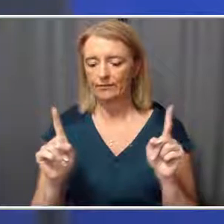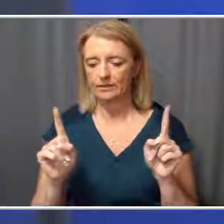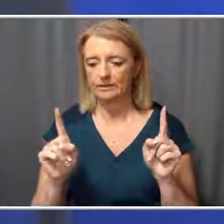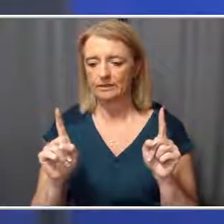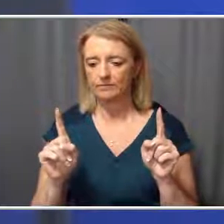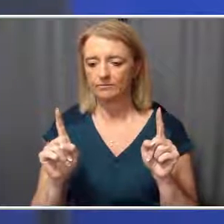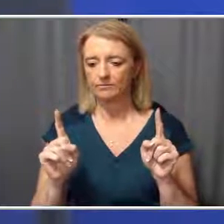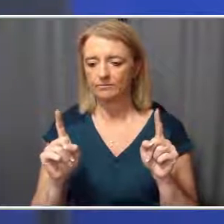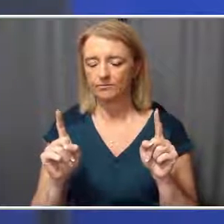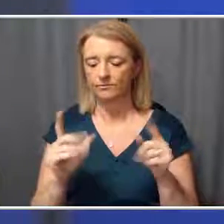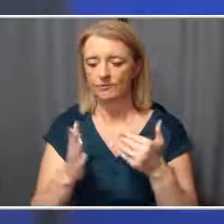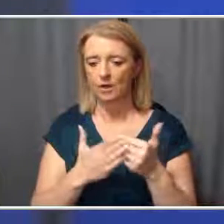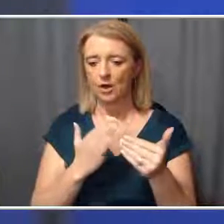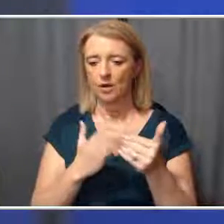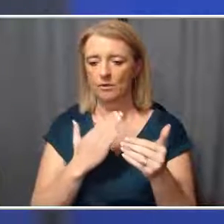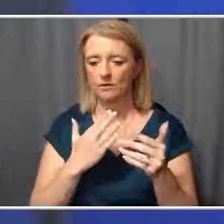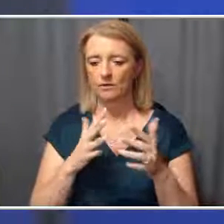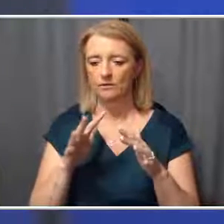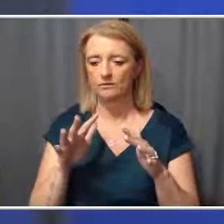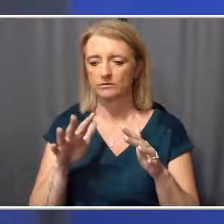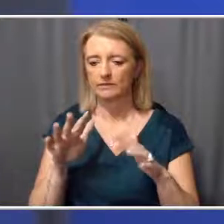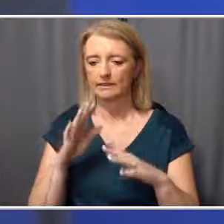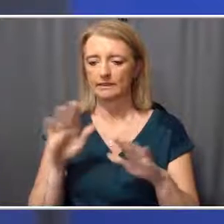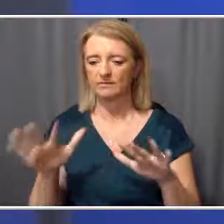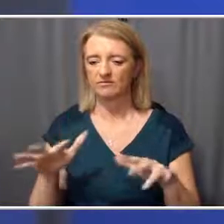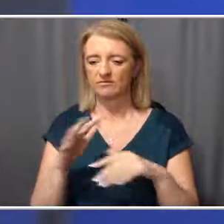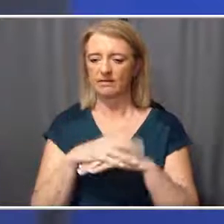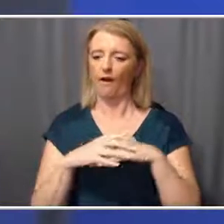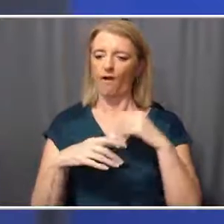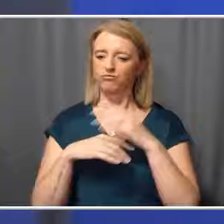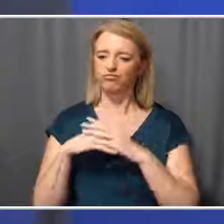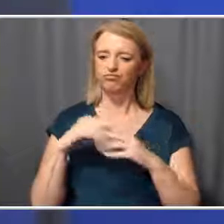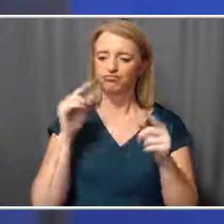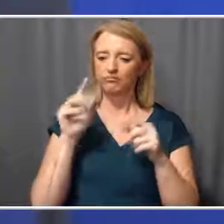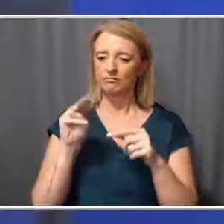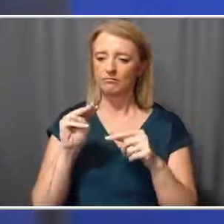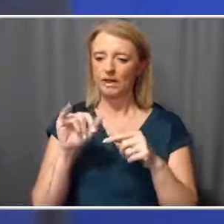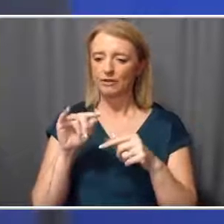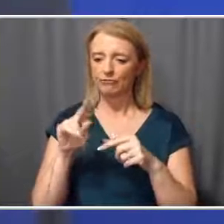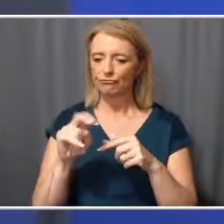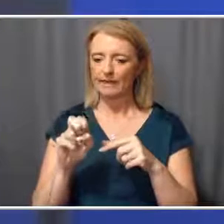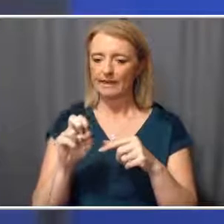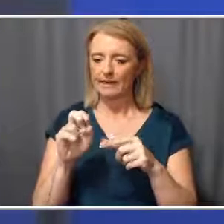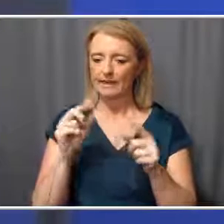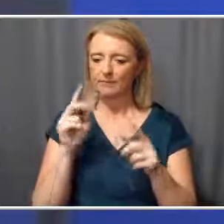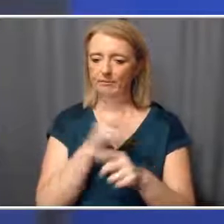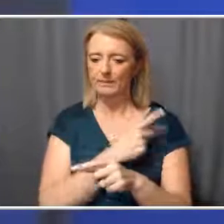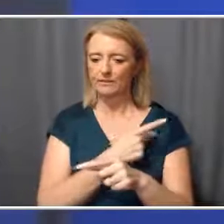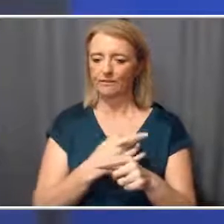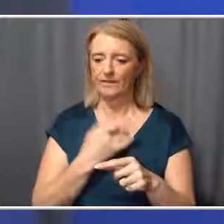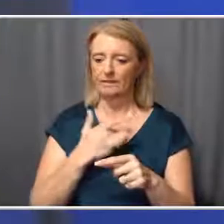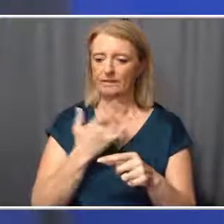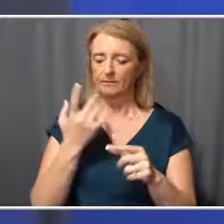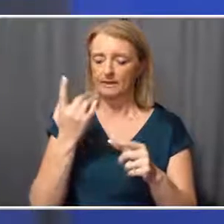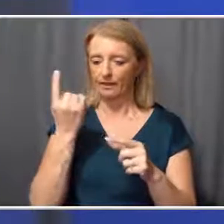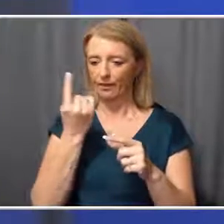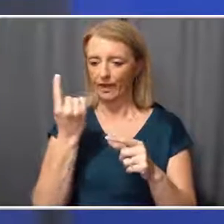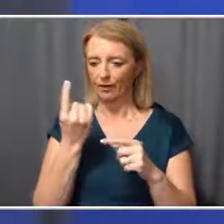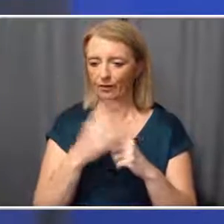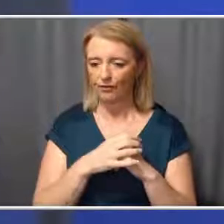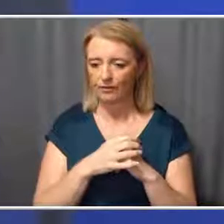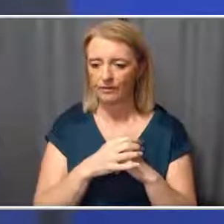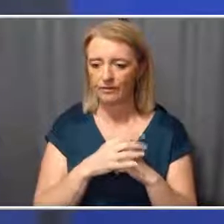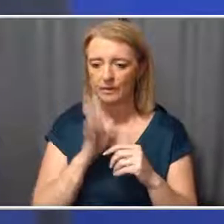these rebound headaches like Dr. McGee was referring to? Yeah, I really did not have much of the rebound headaches, thankfully. And I think